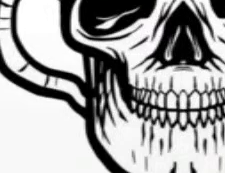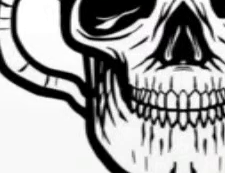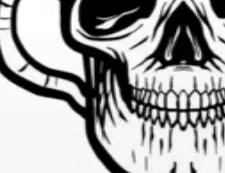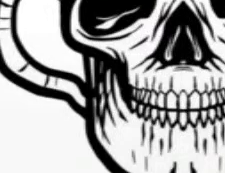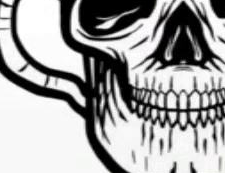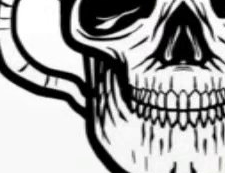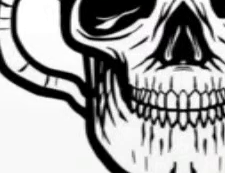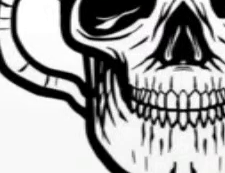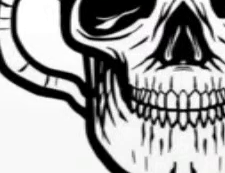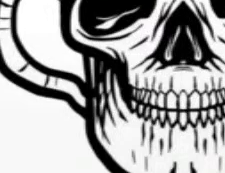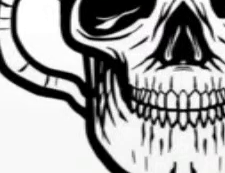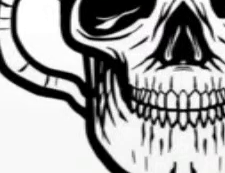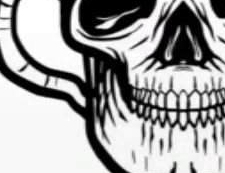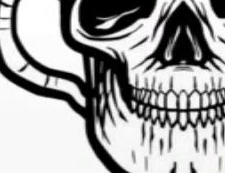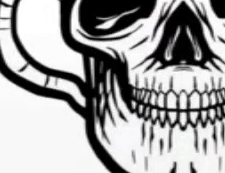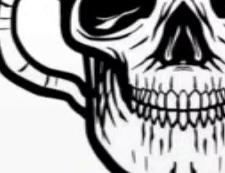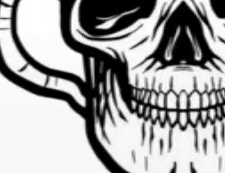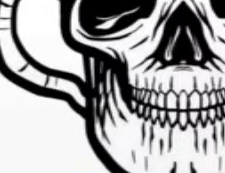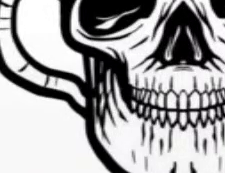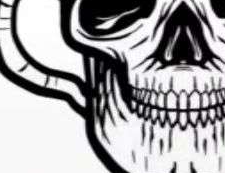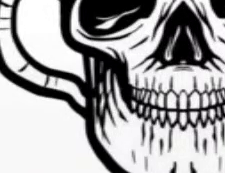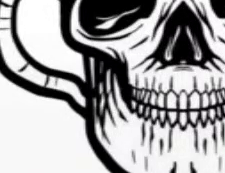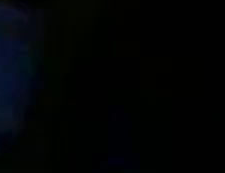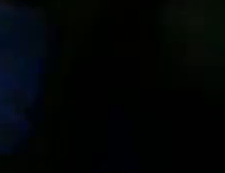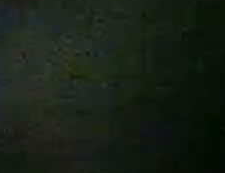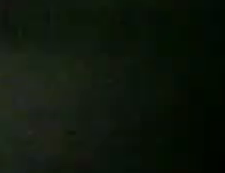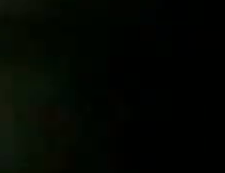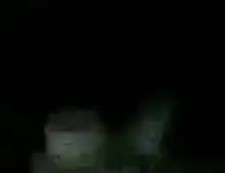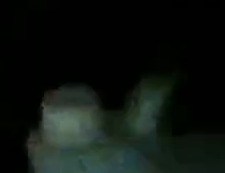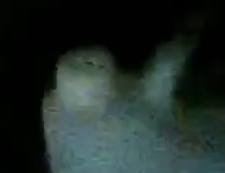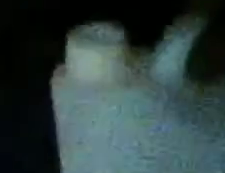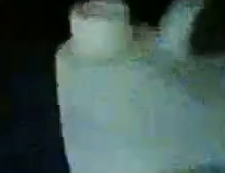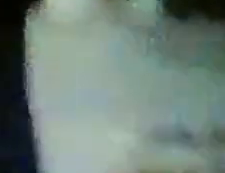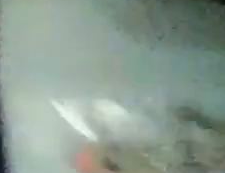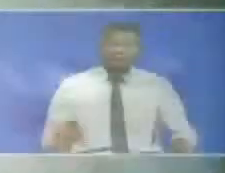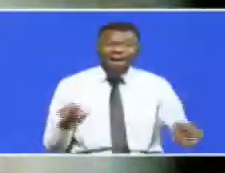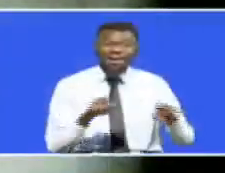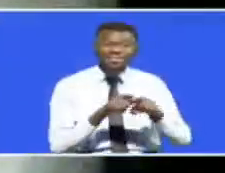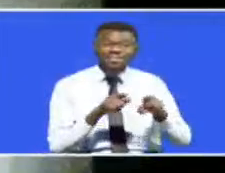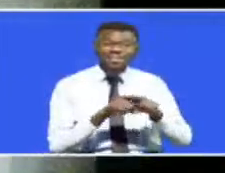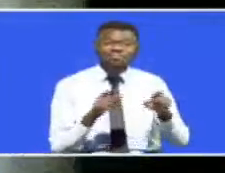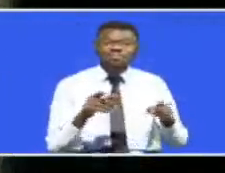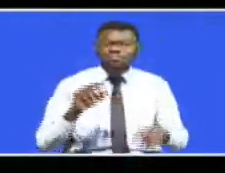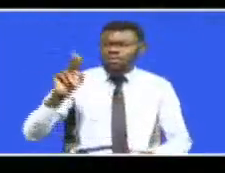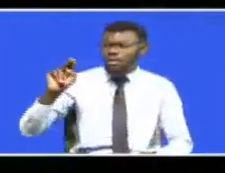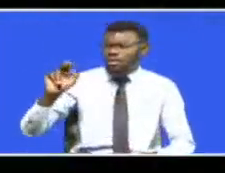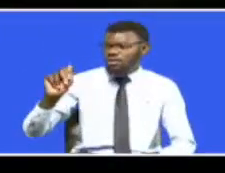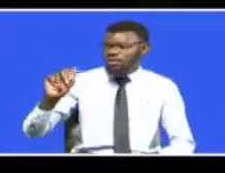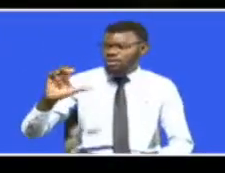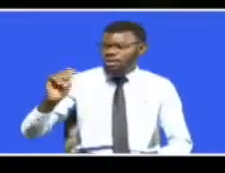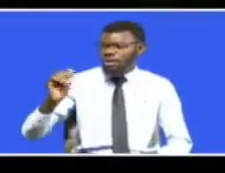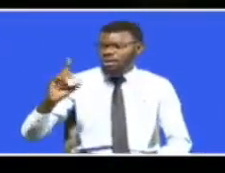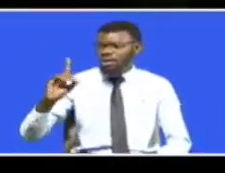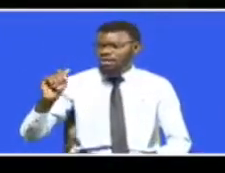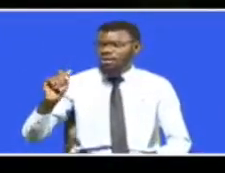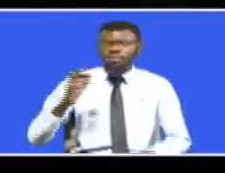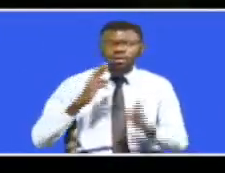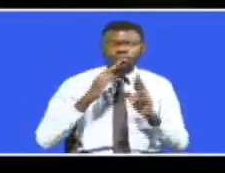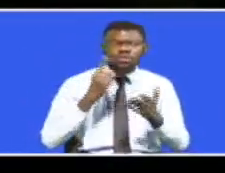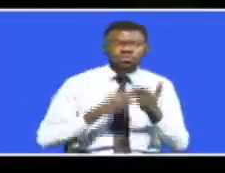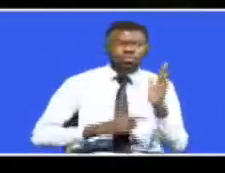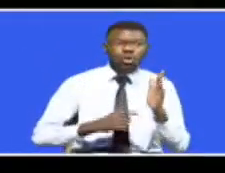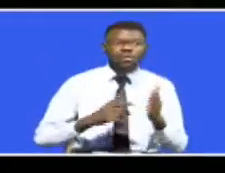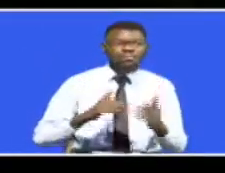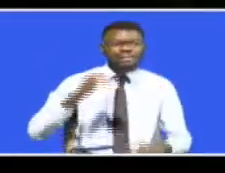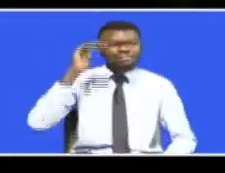a fine of up to 10 million shillings or both. According to a report by NACADA, alcohol is the most